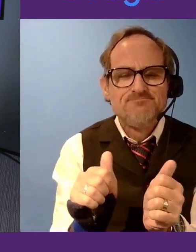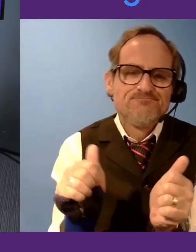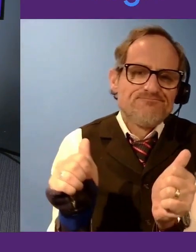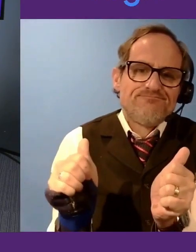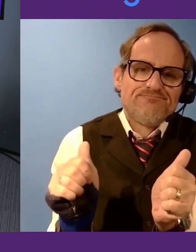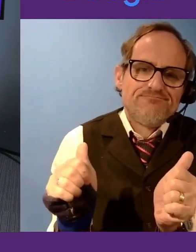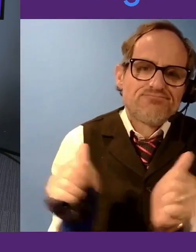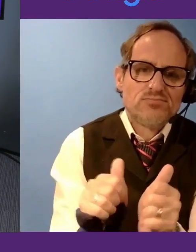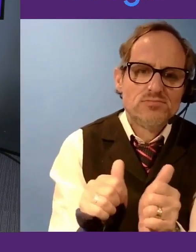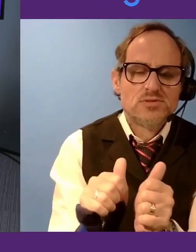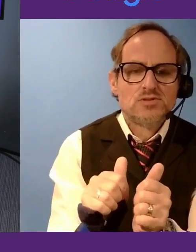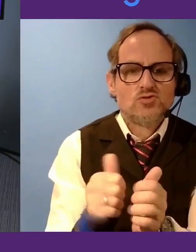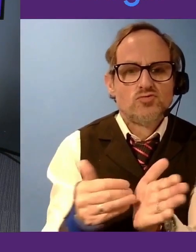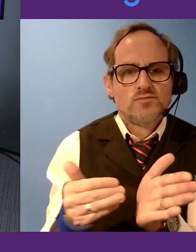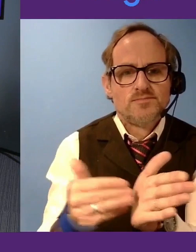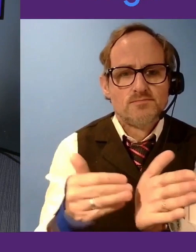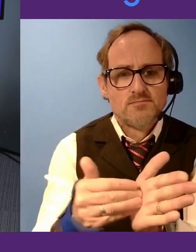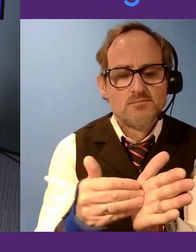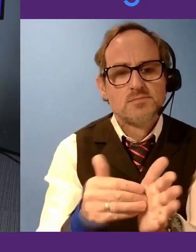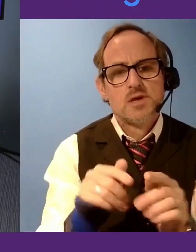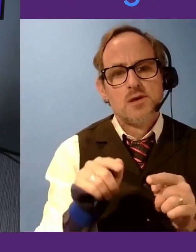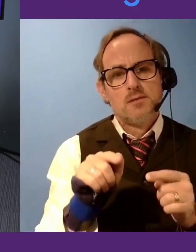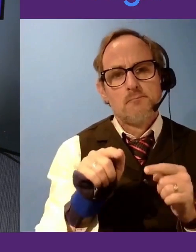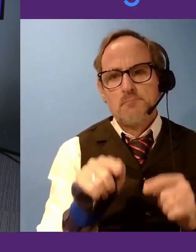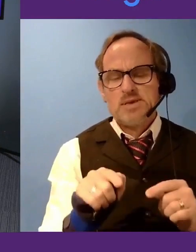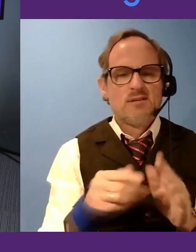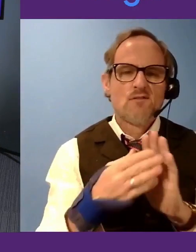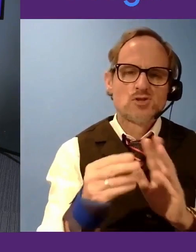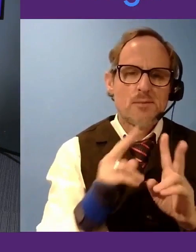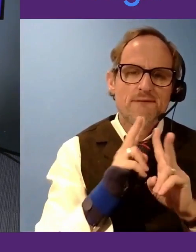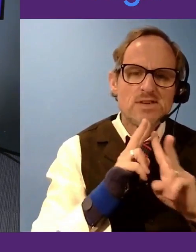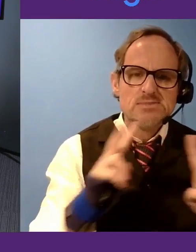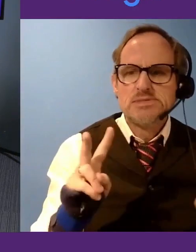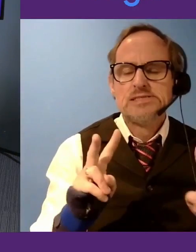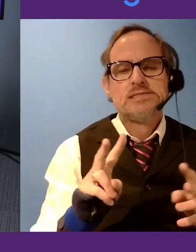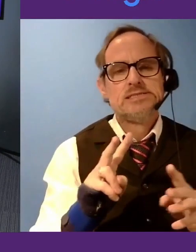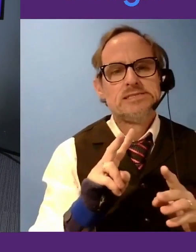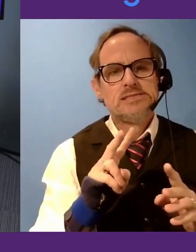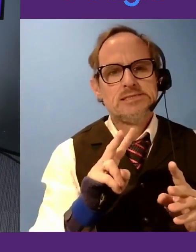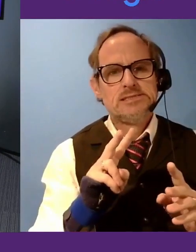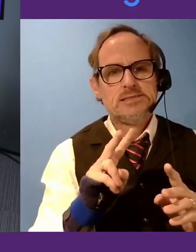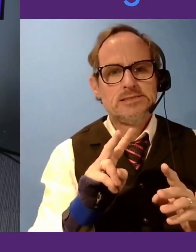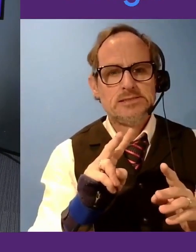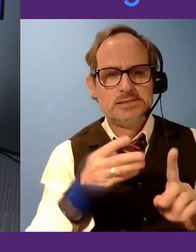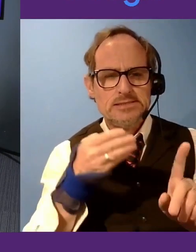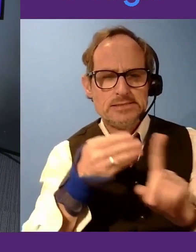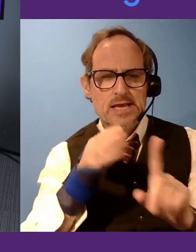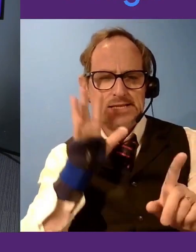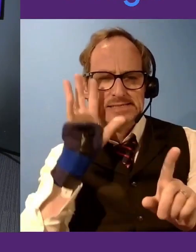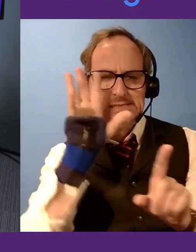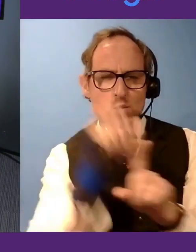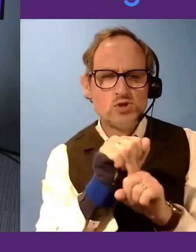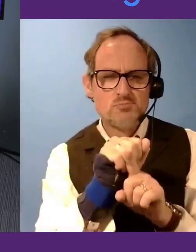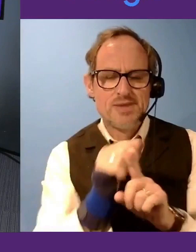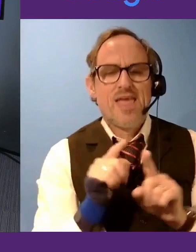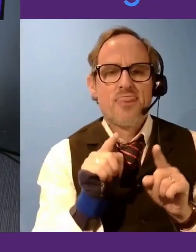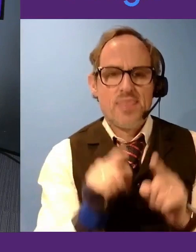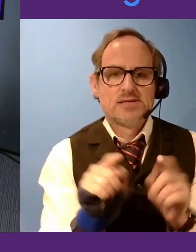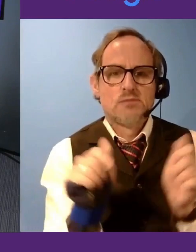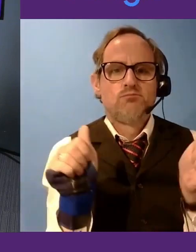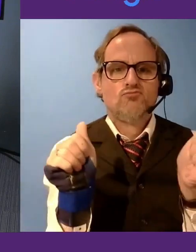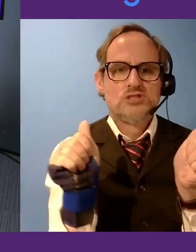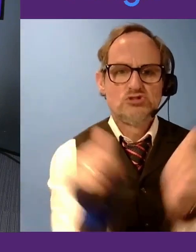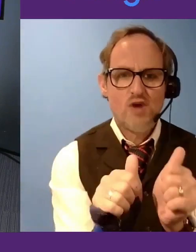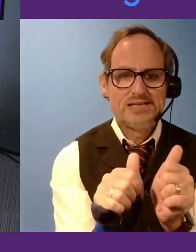constraints of brand are visibility, perceivability, distinguishability, and our brand actual philosophy is